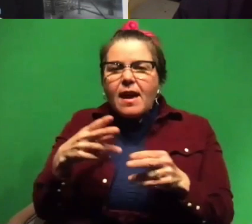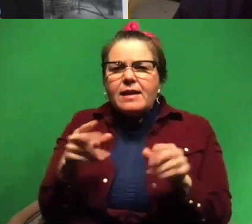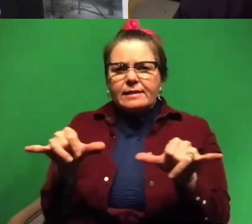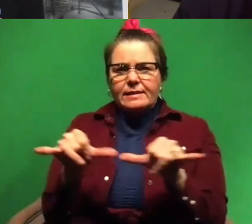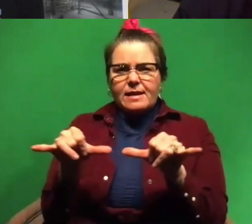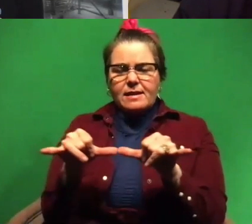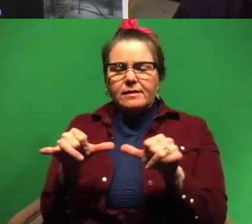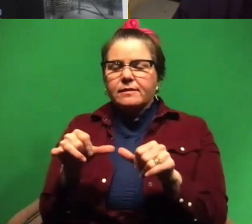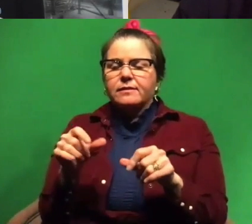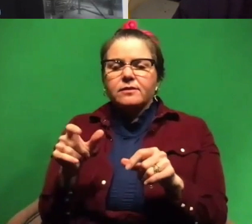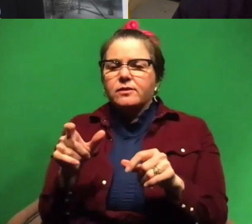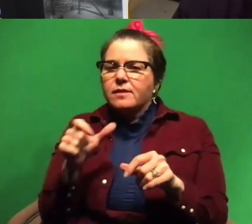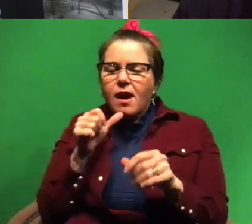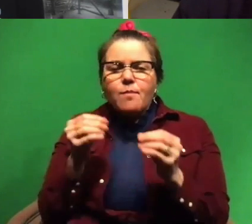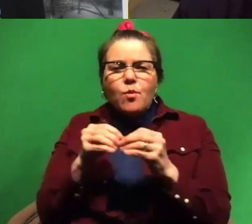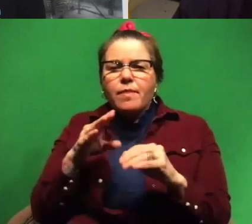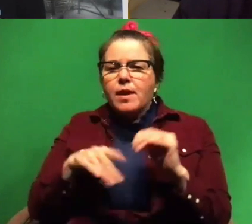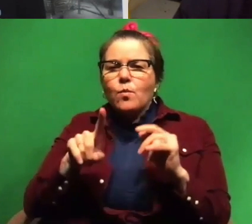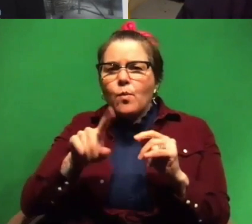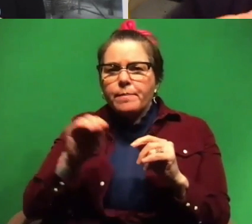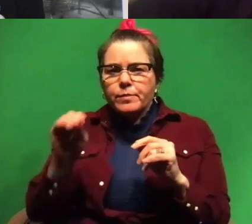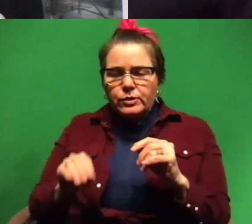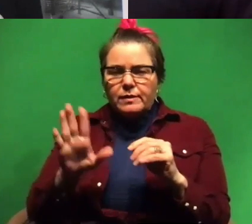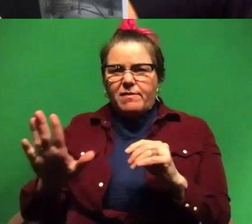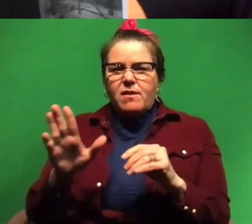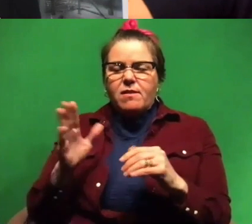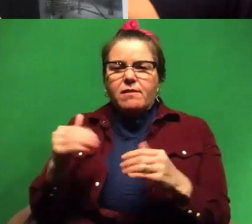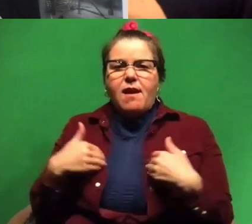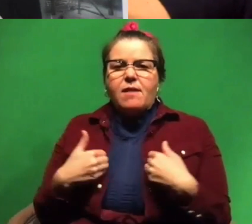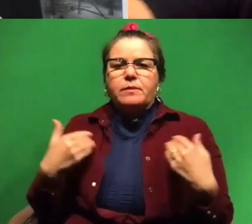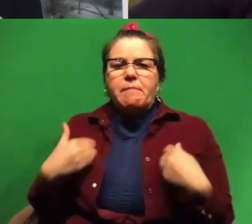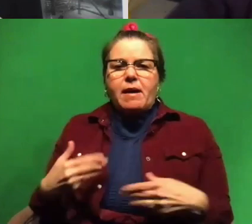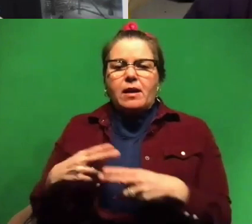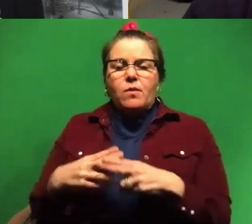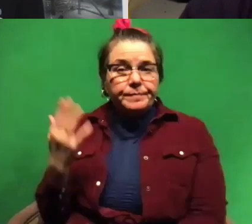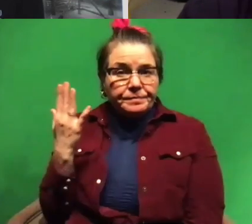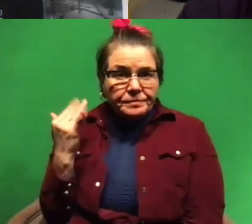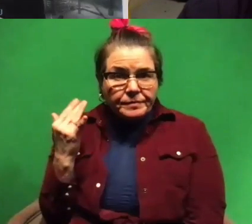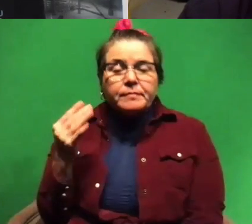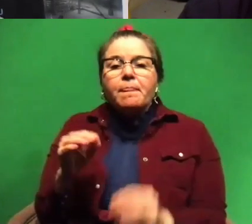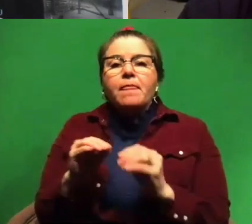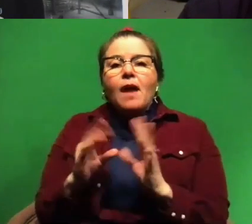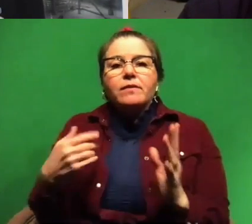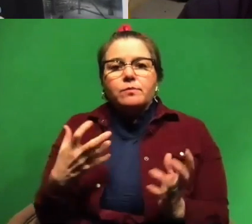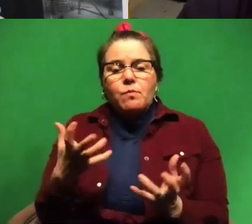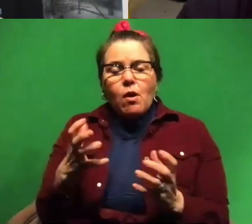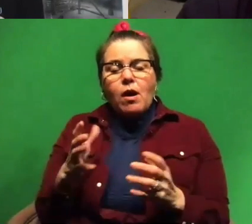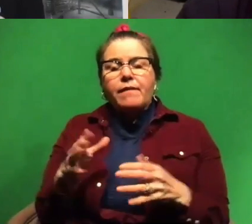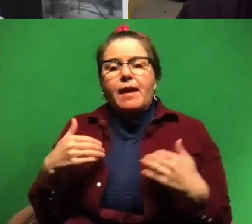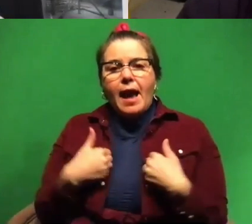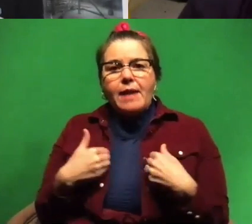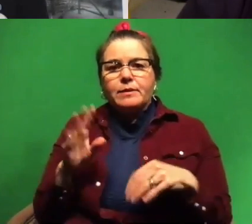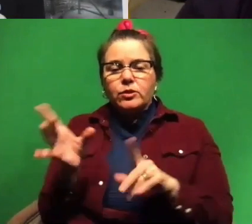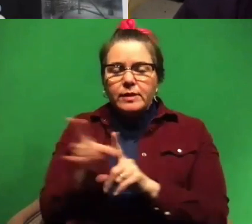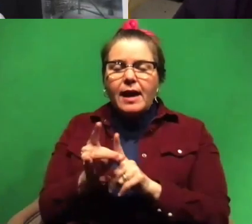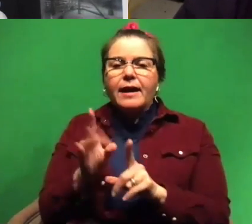it shouldn't be more than 1% of the animal's body weight. And this is because obviously we want the animals we tag